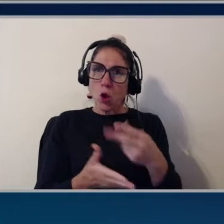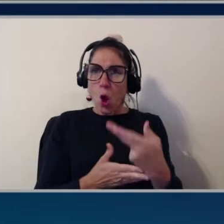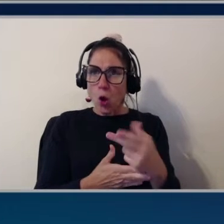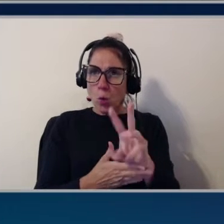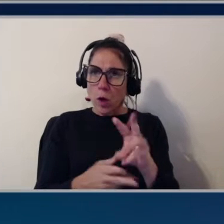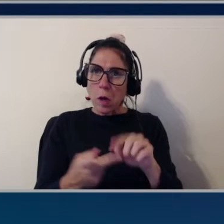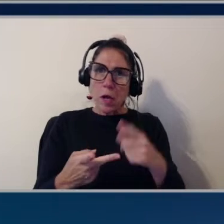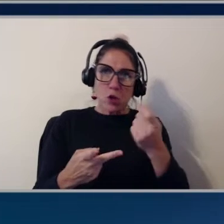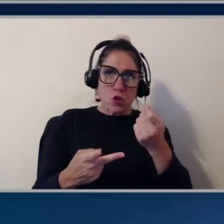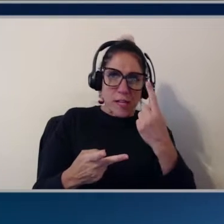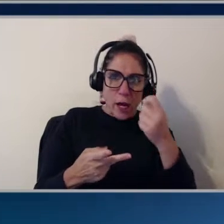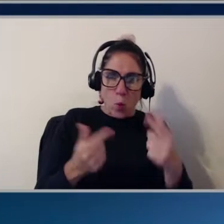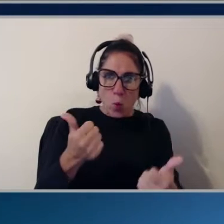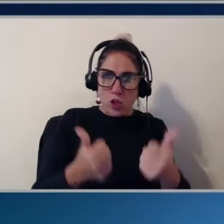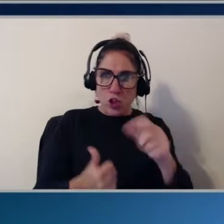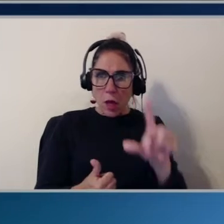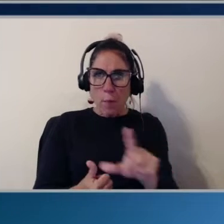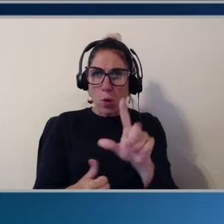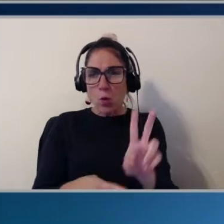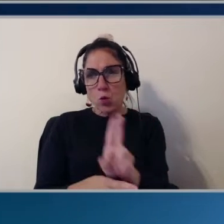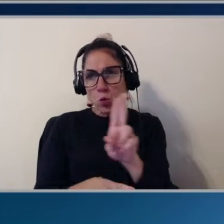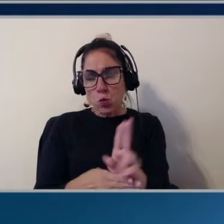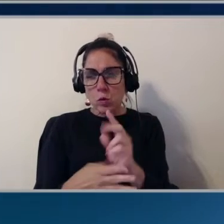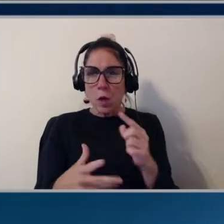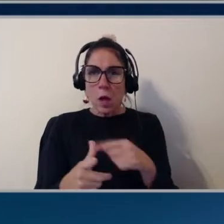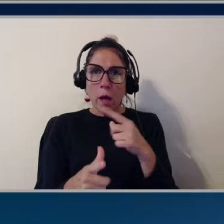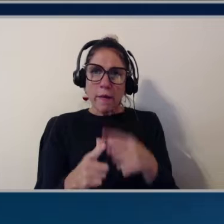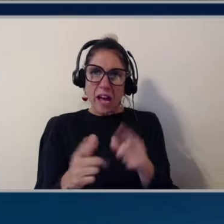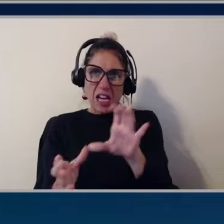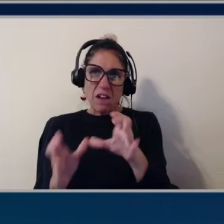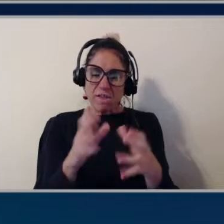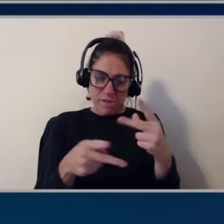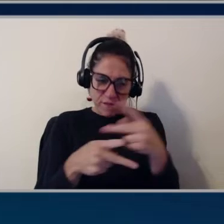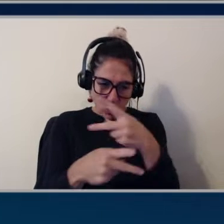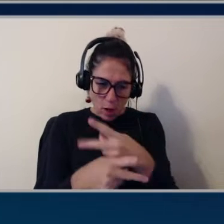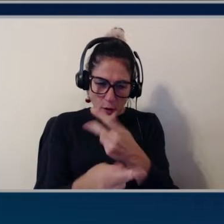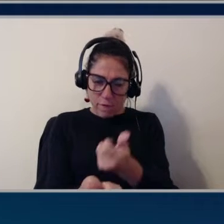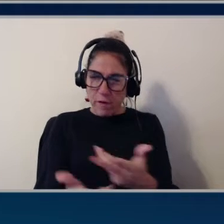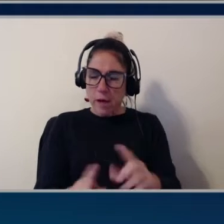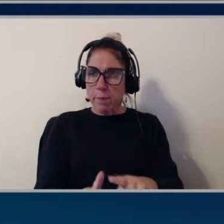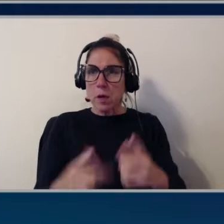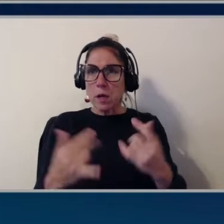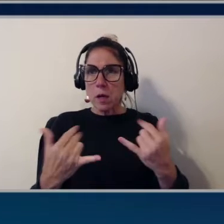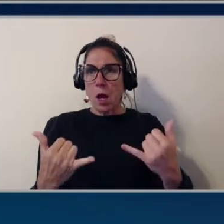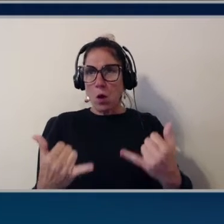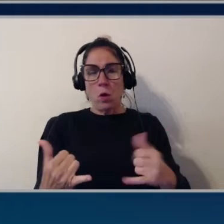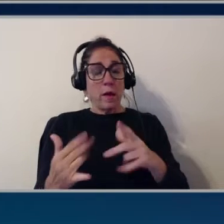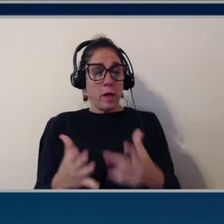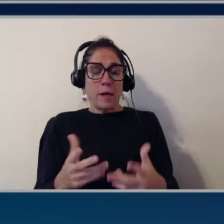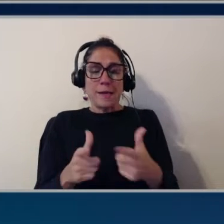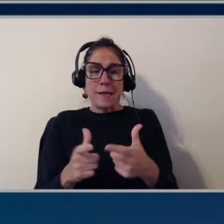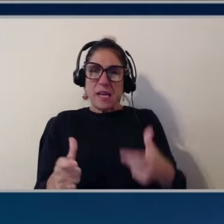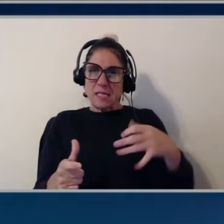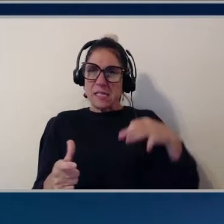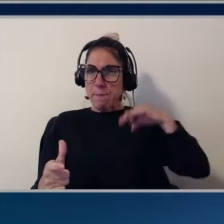library to use, then figure everything out, right? So I think that's the biggest advantage with this particular feature.